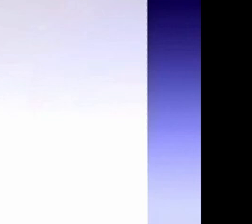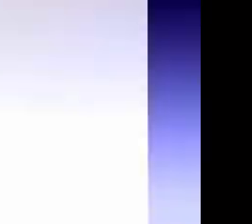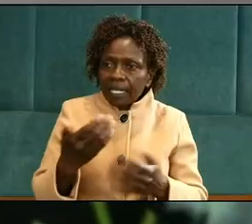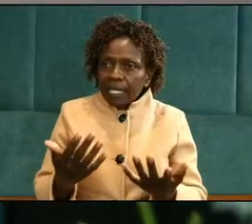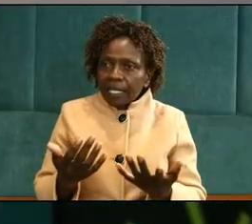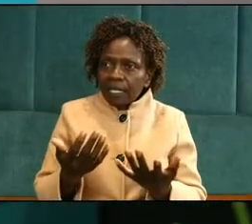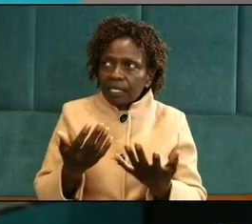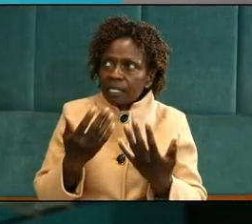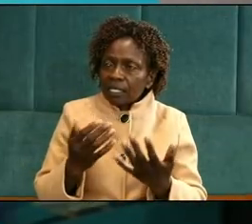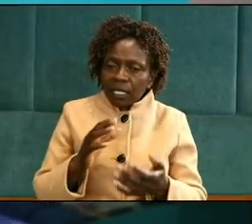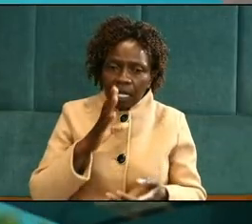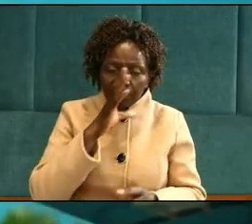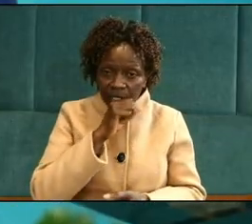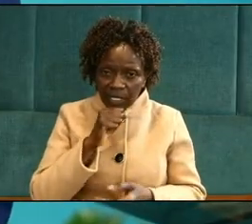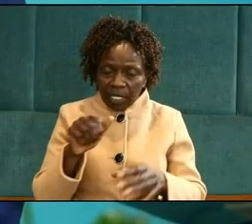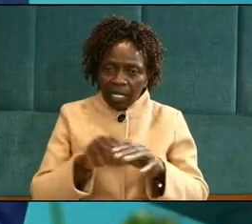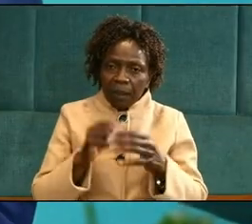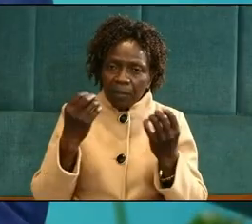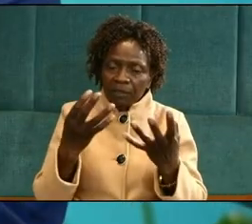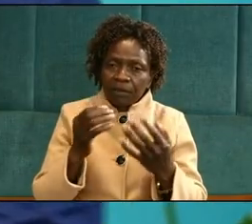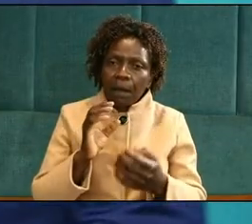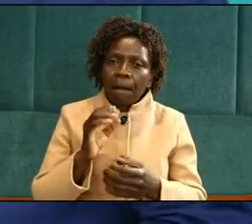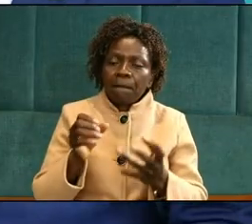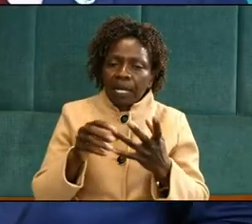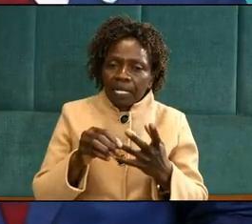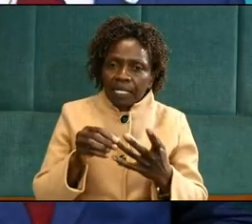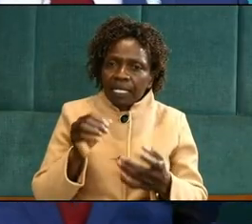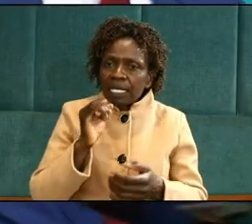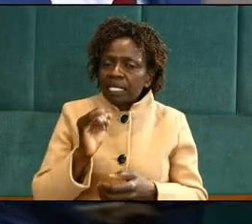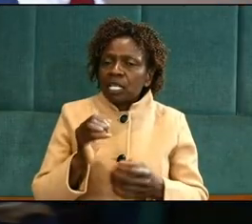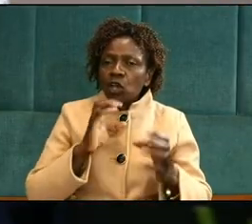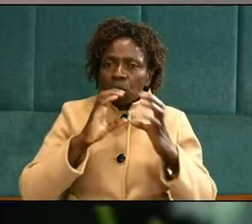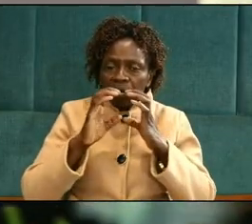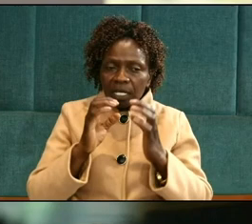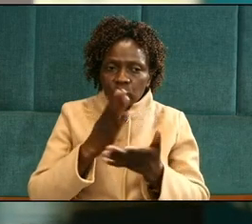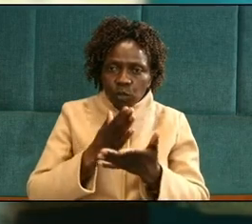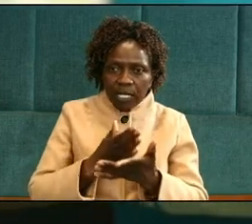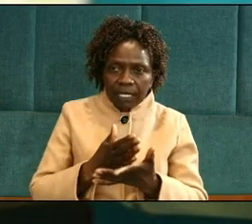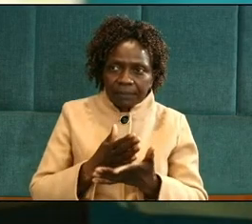that is lacking in most of our marriages, is an aspect of communication. In fact,